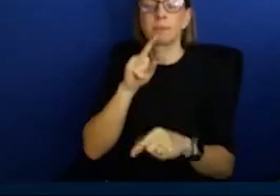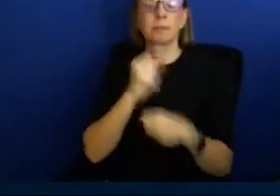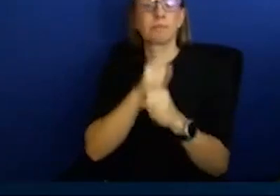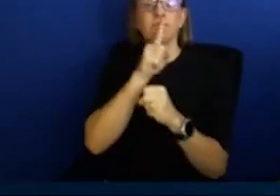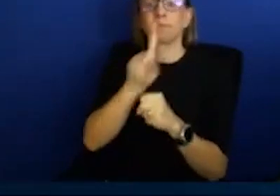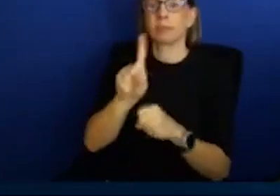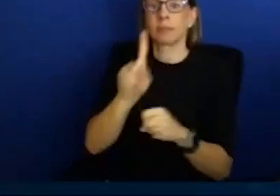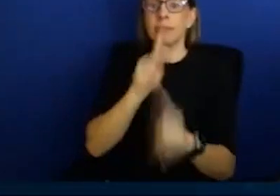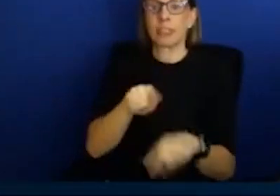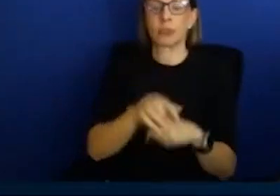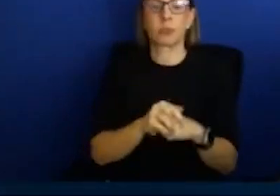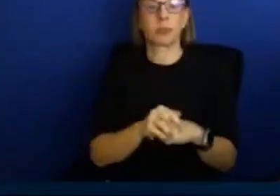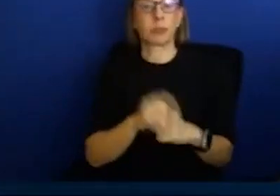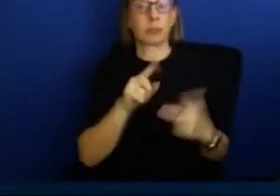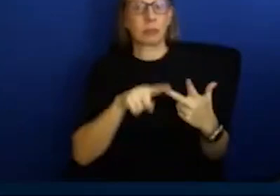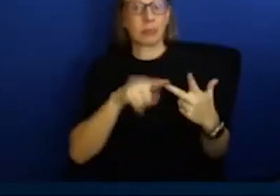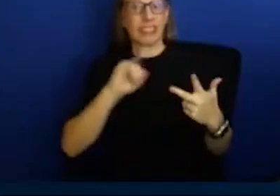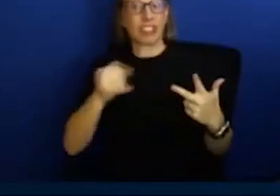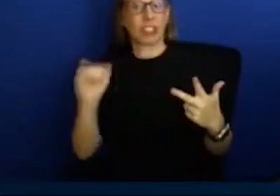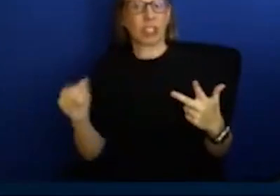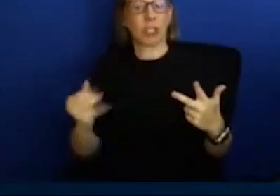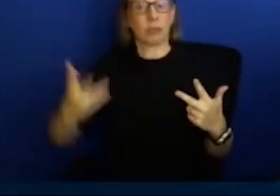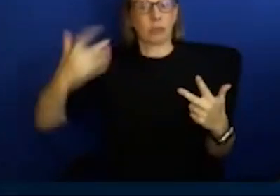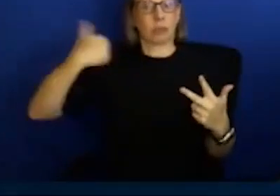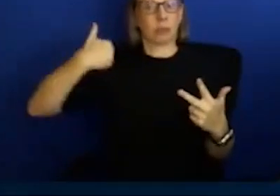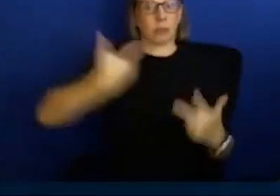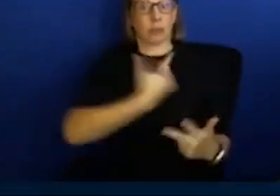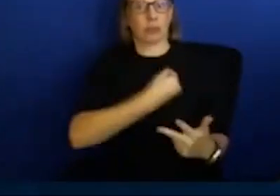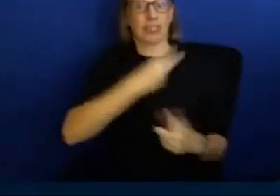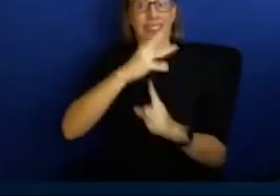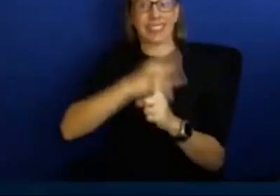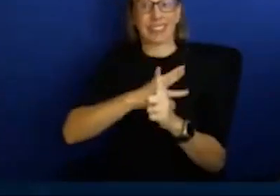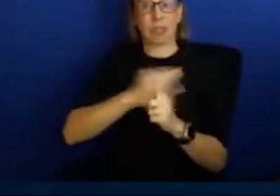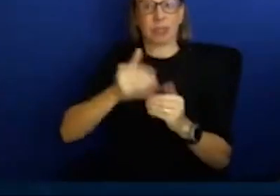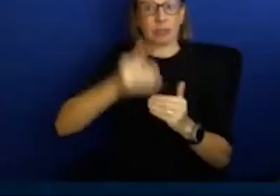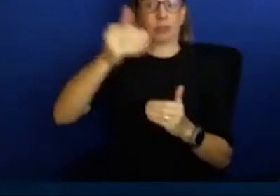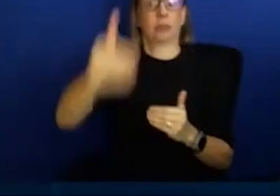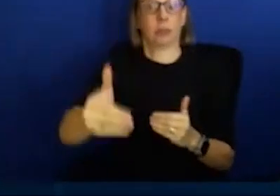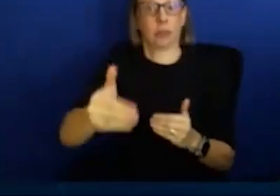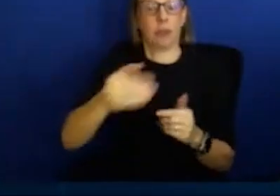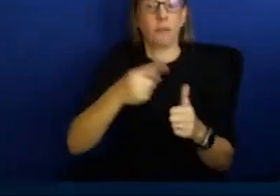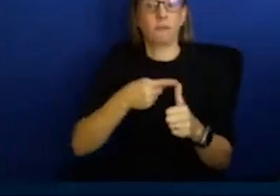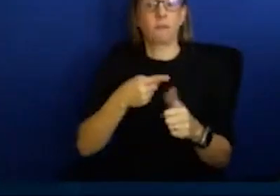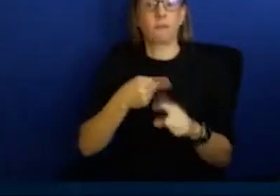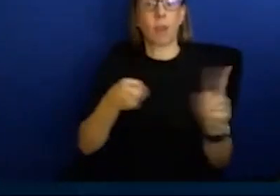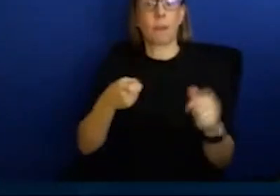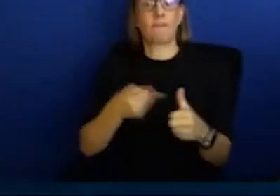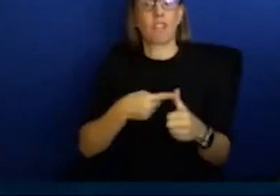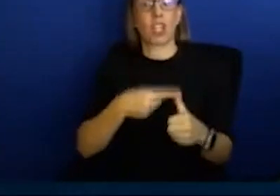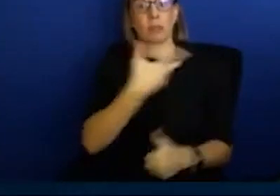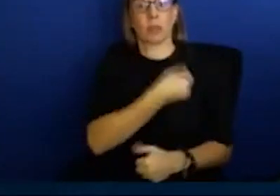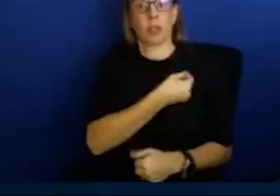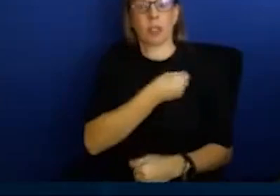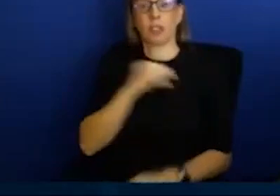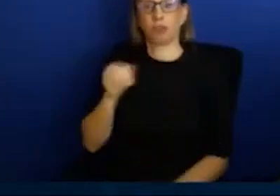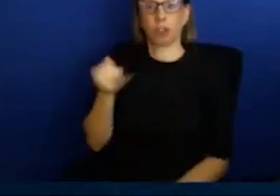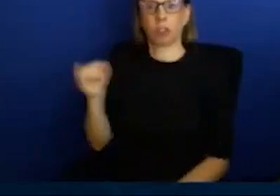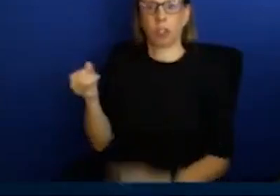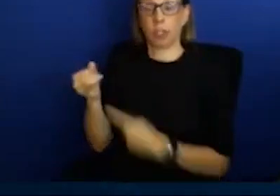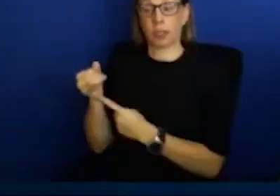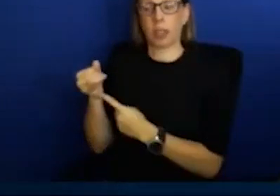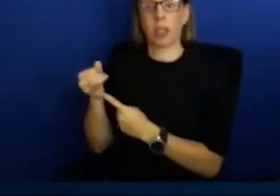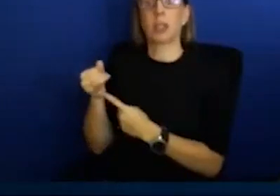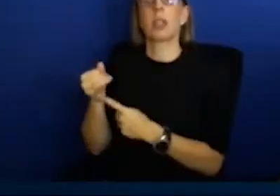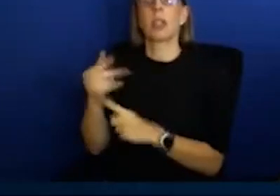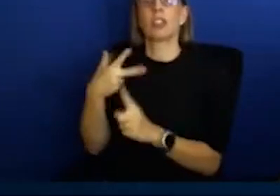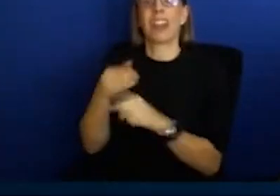in the year, who are now 6 months plus out from that first dose? J&J claims its study shows people who got the second shot after 6